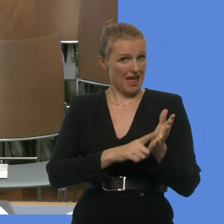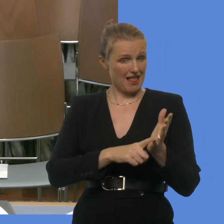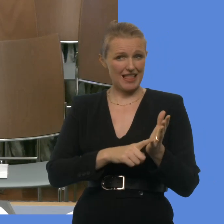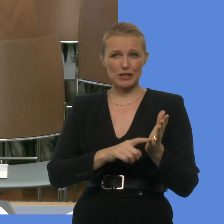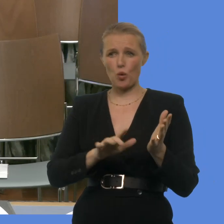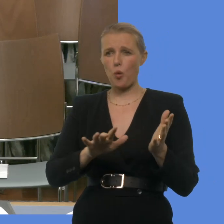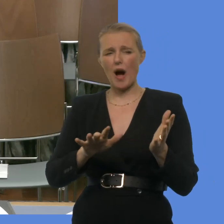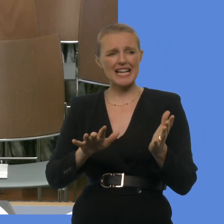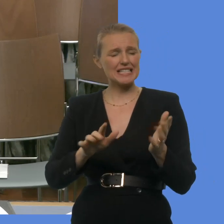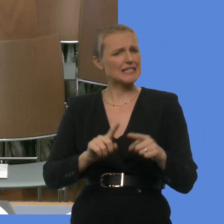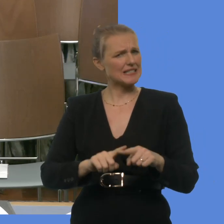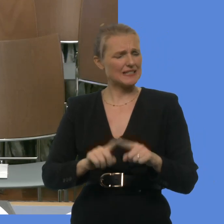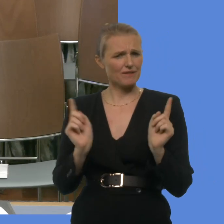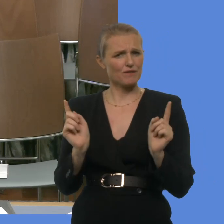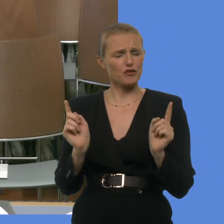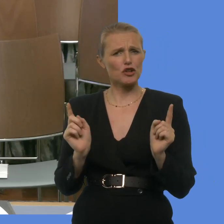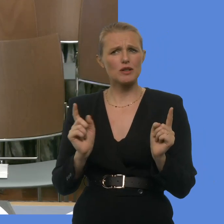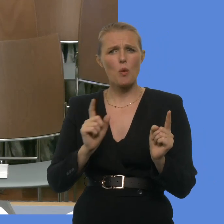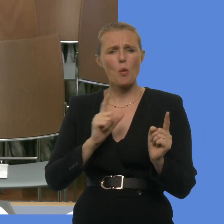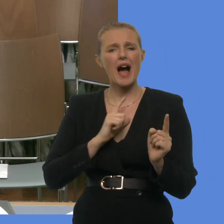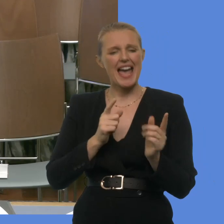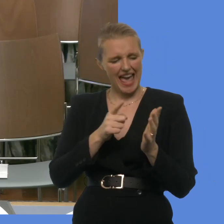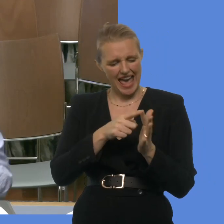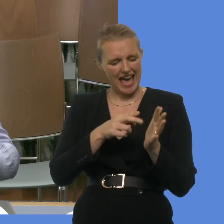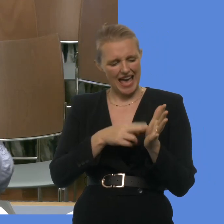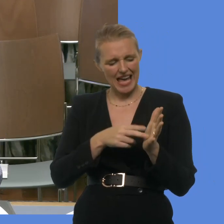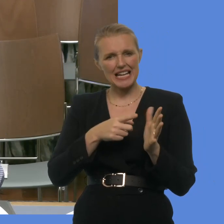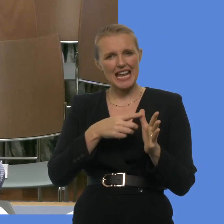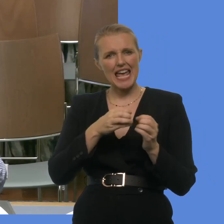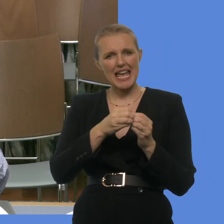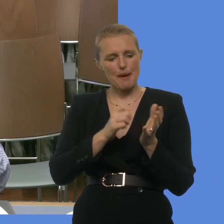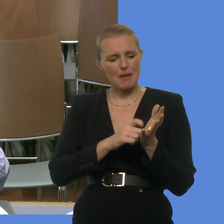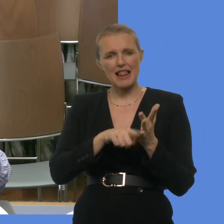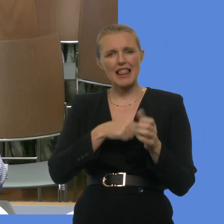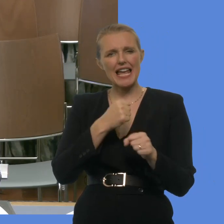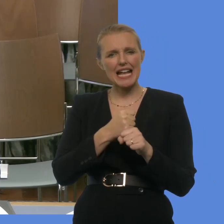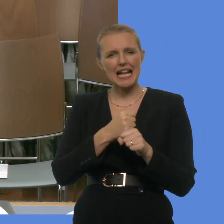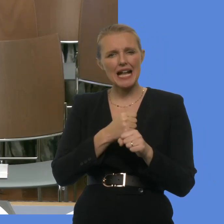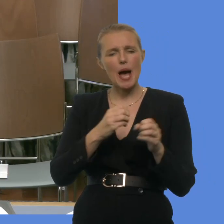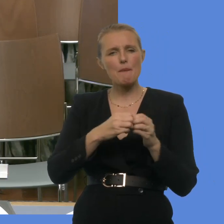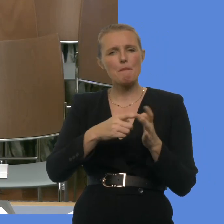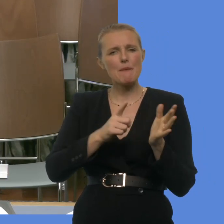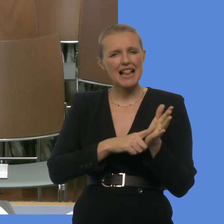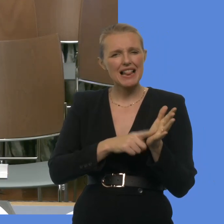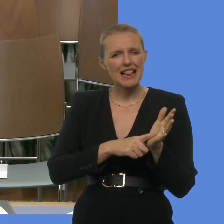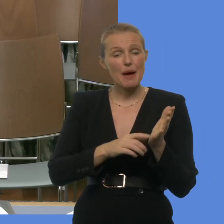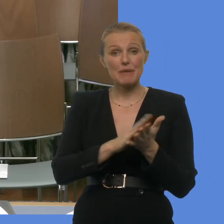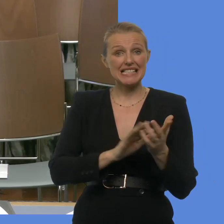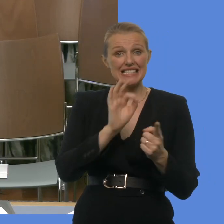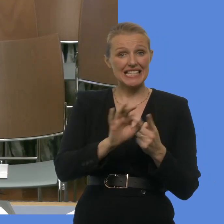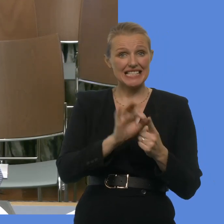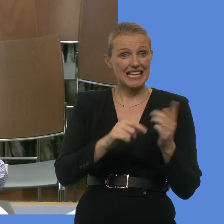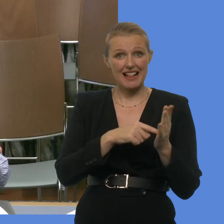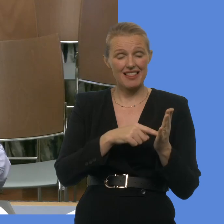quite different in that it's an enabling bill, and most of the detail in terms of what you're going to see in a